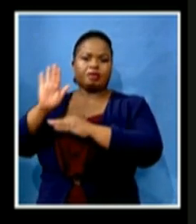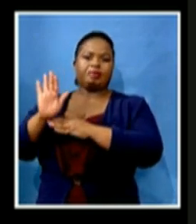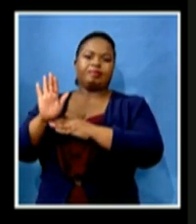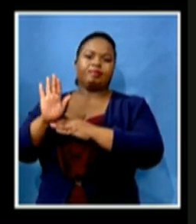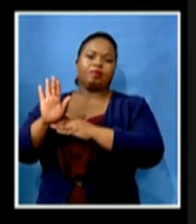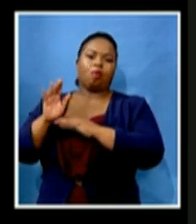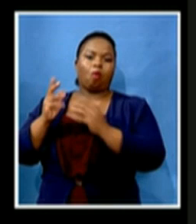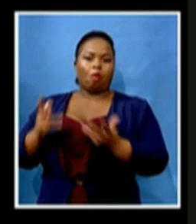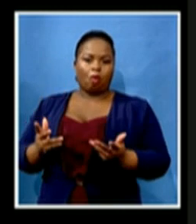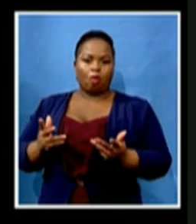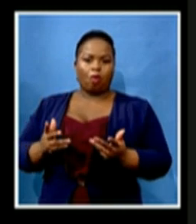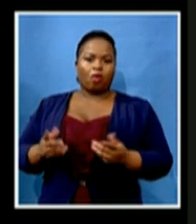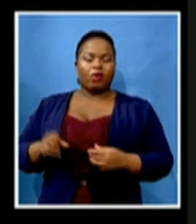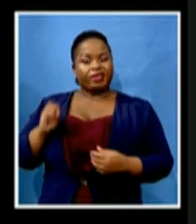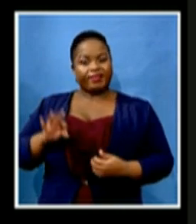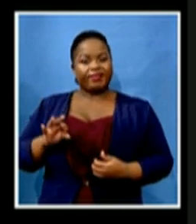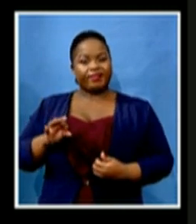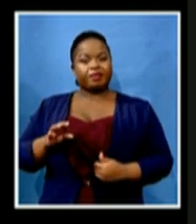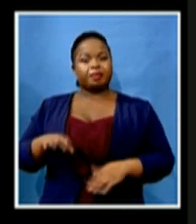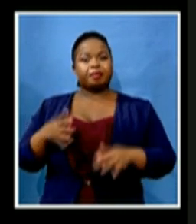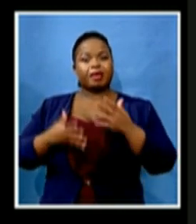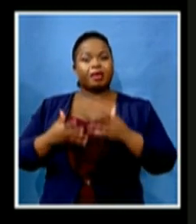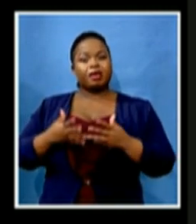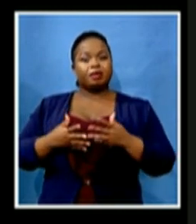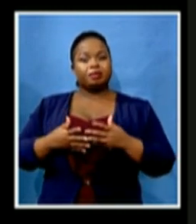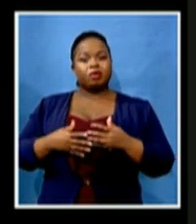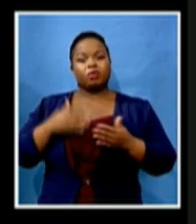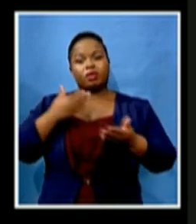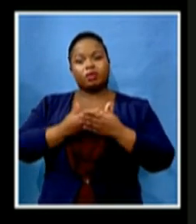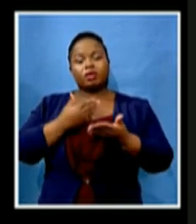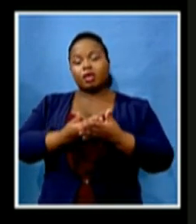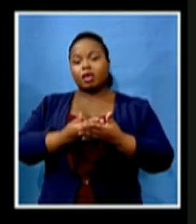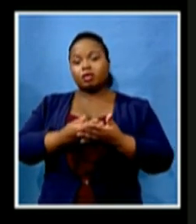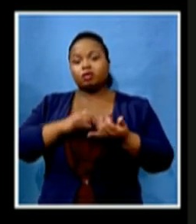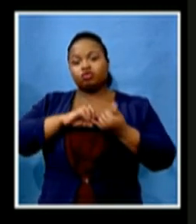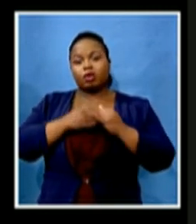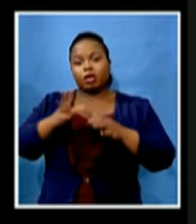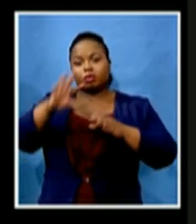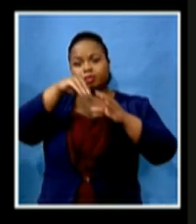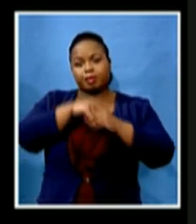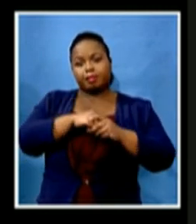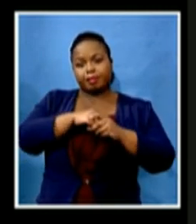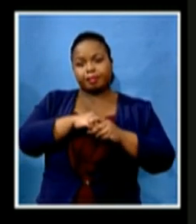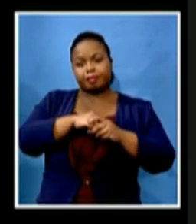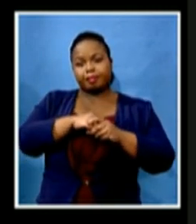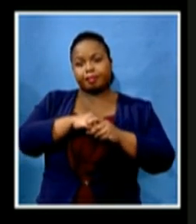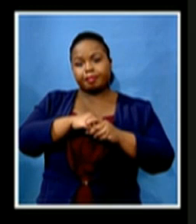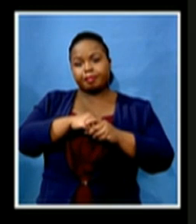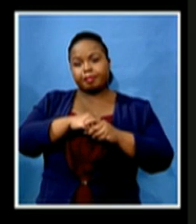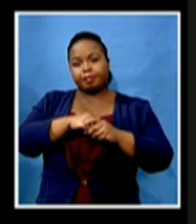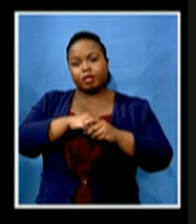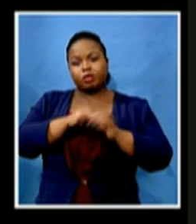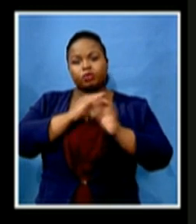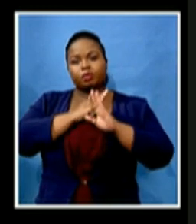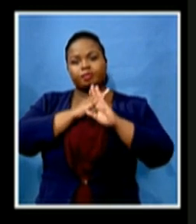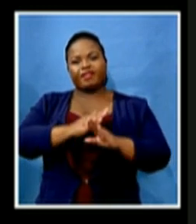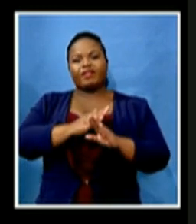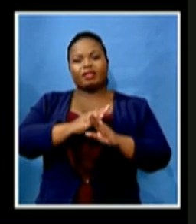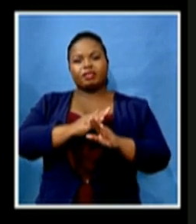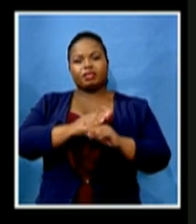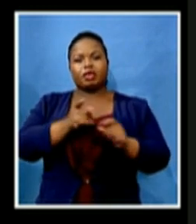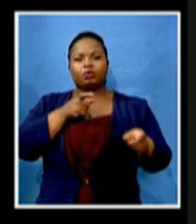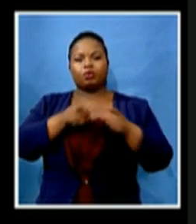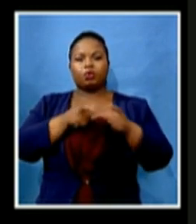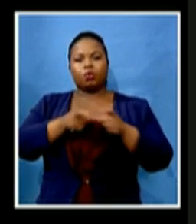something that is informing modeling and the control mechanisms that are being considered. Because